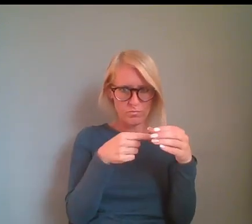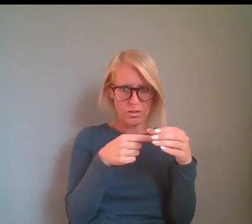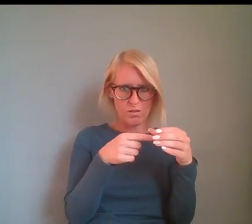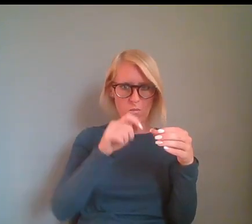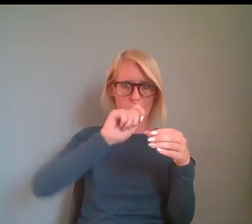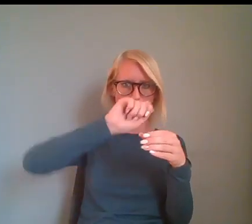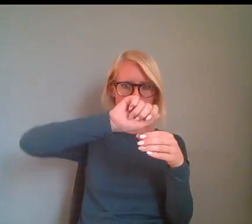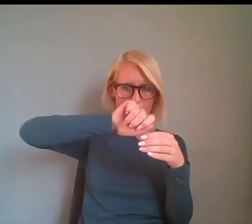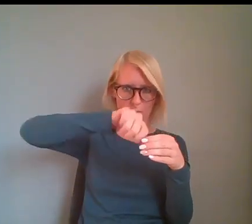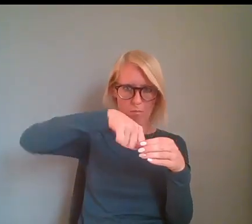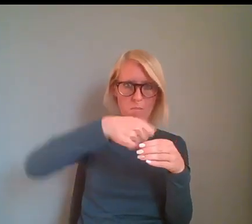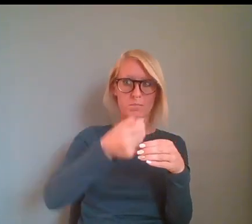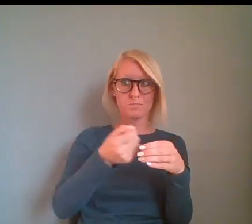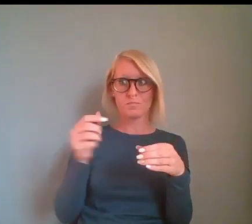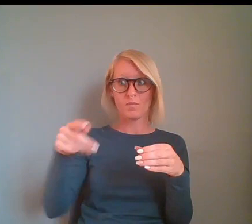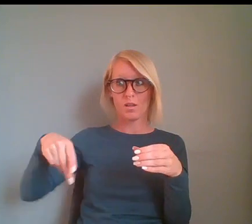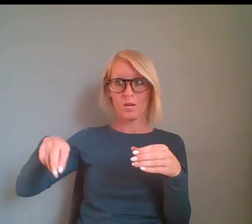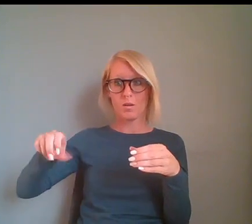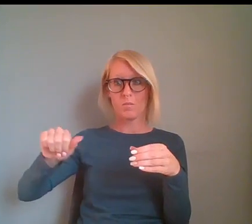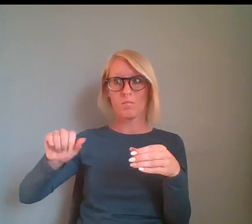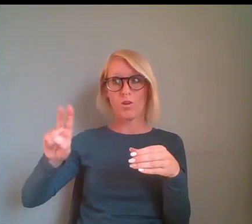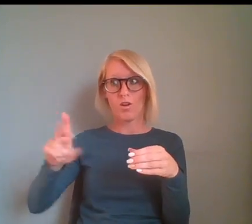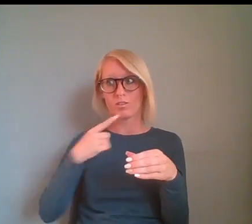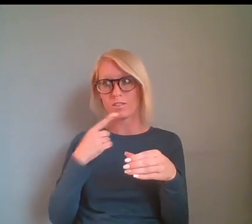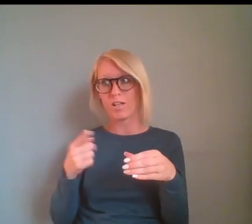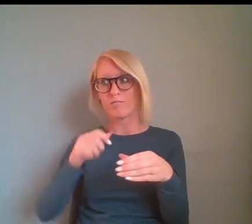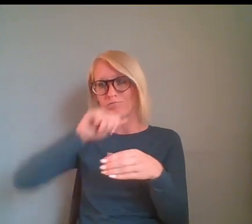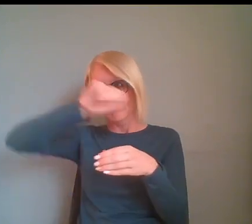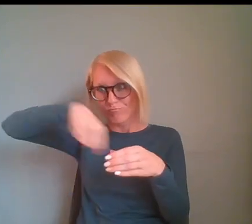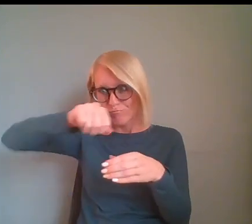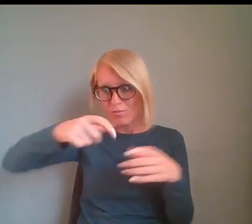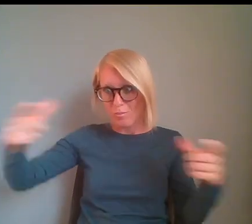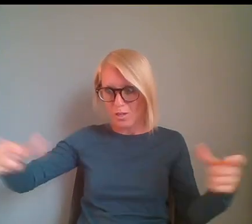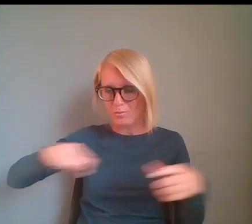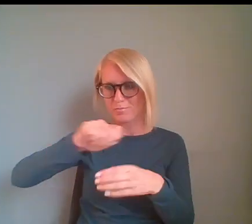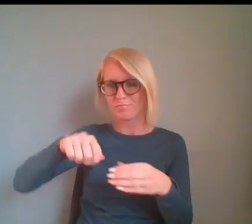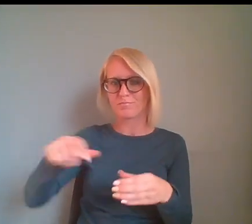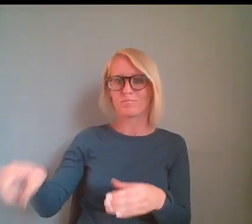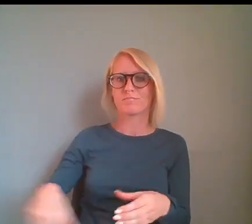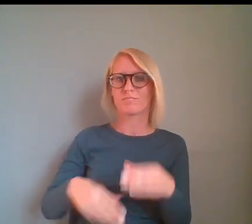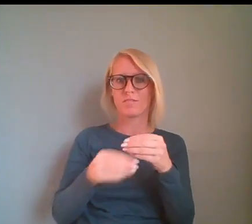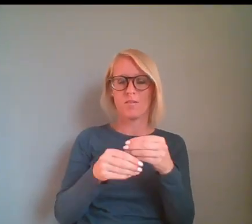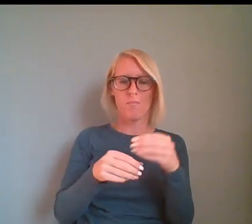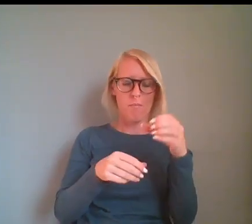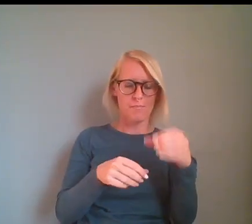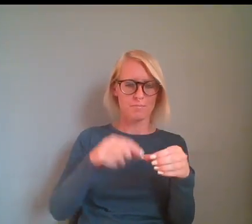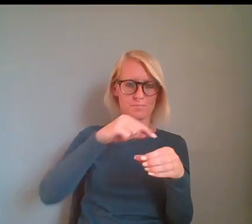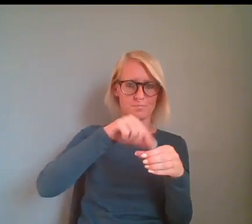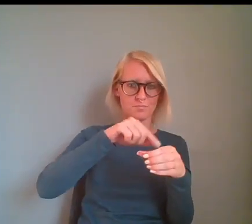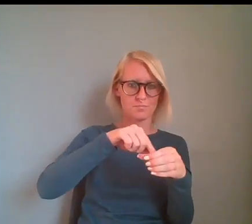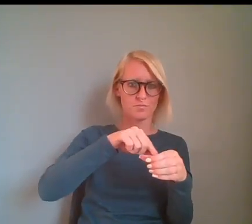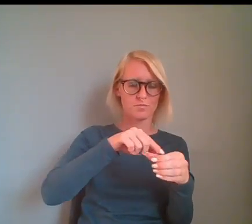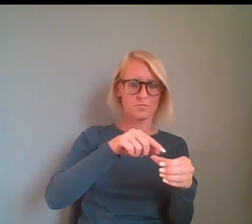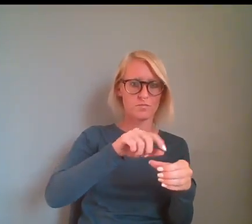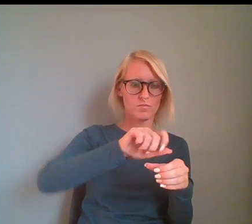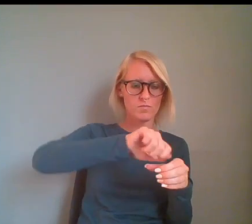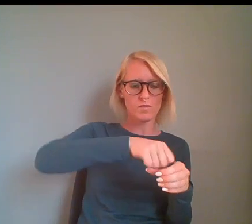up great big buckets of this stuff. And you're going to put it on your piece.